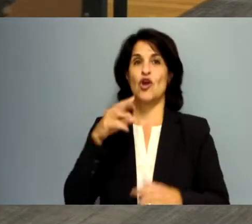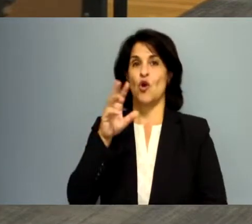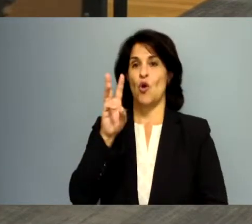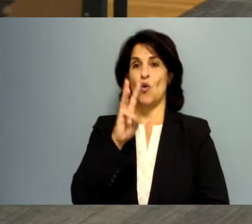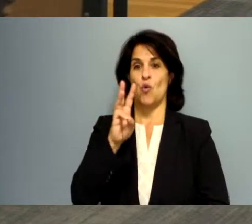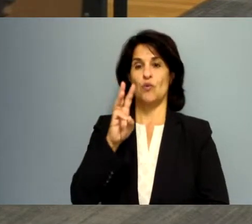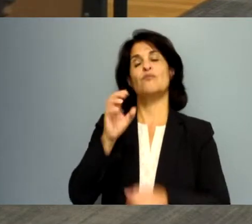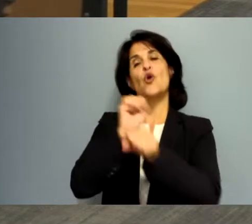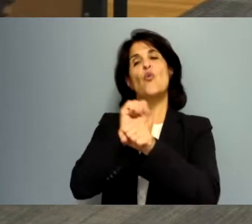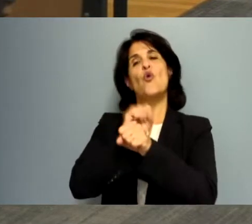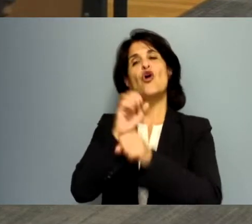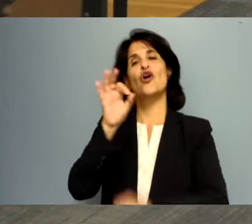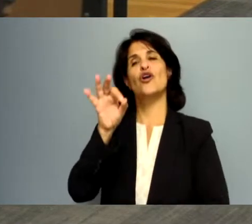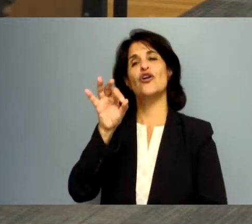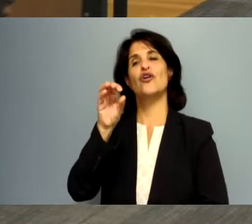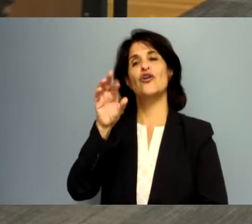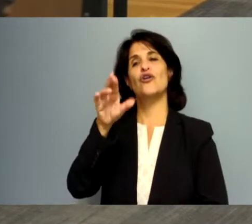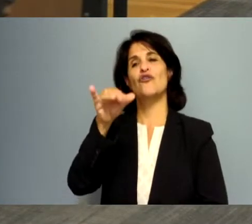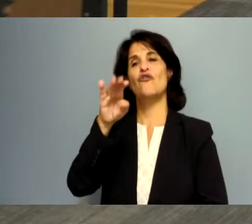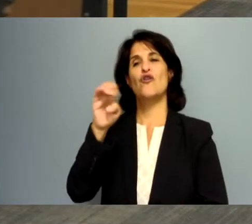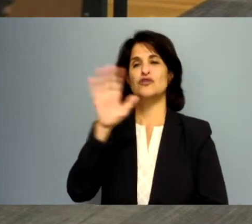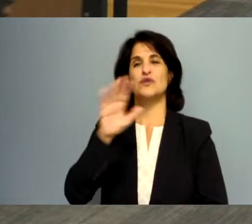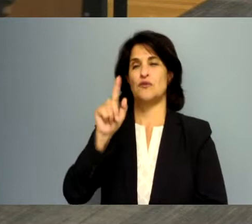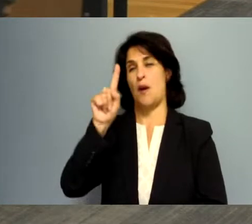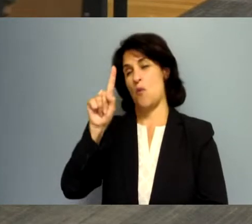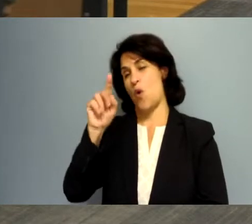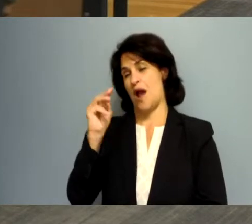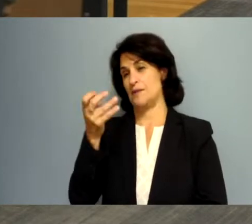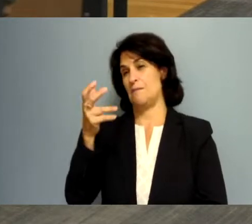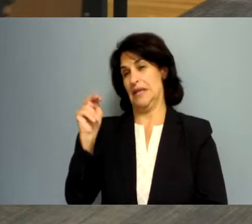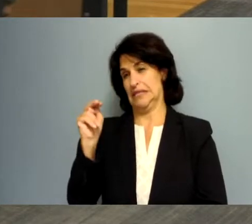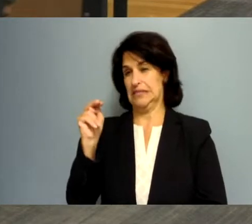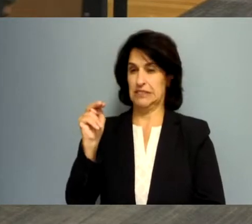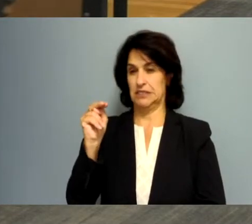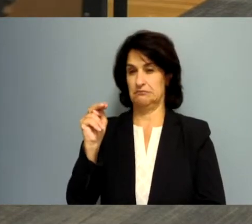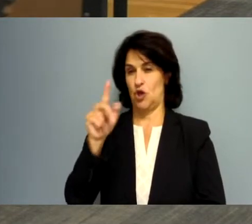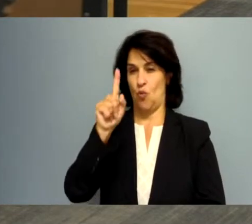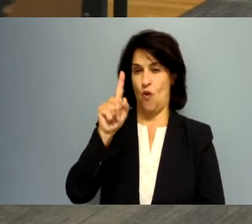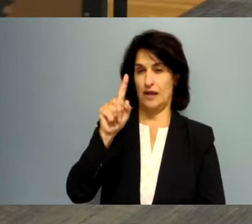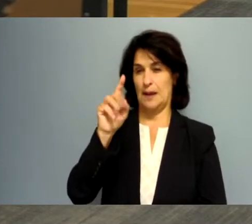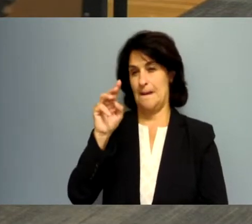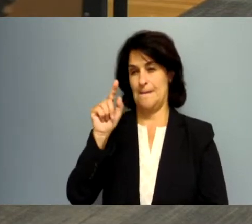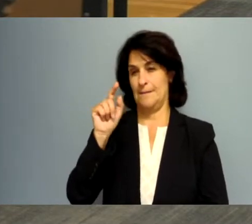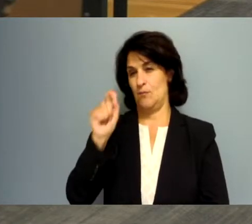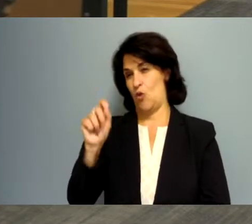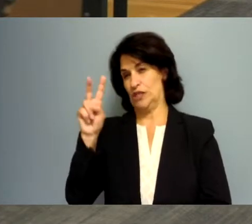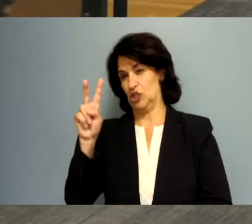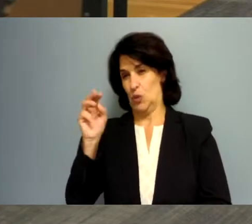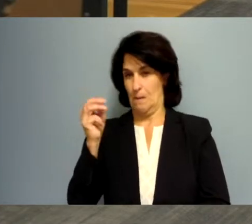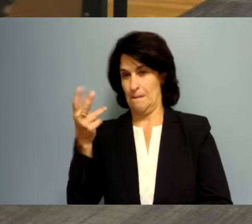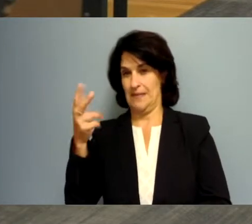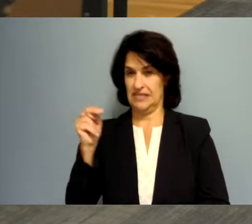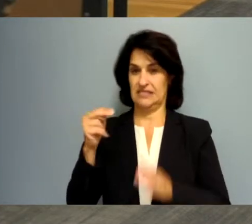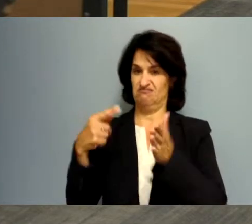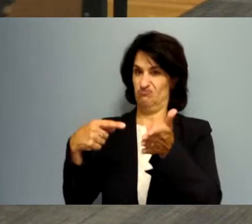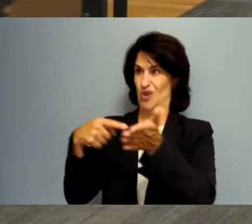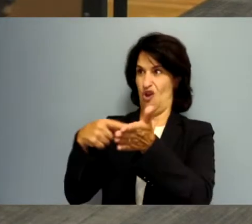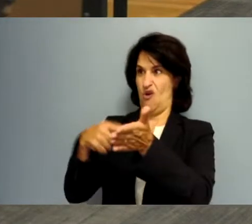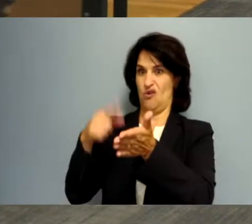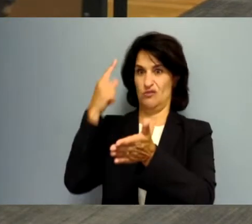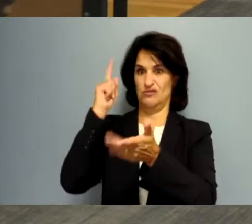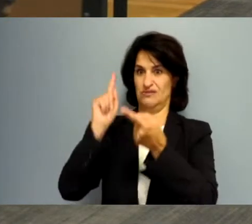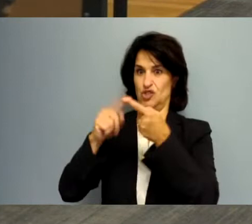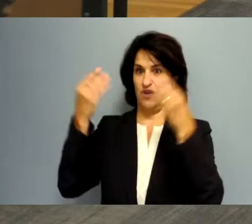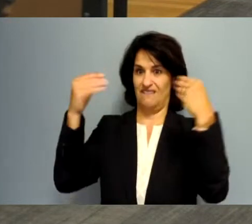workforce was about $1.2 million in debt to our vendors, right? We went to Labor